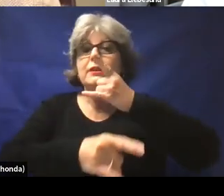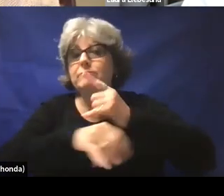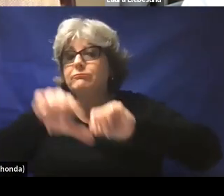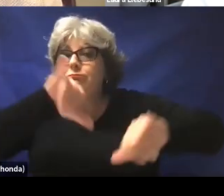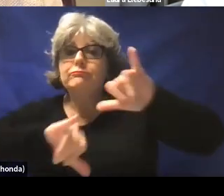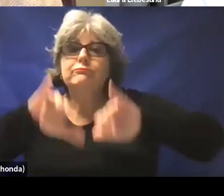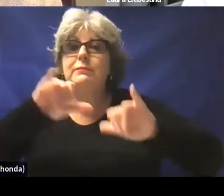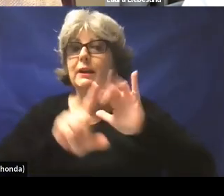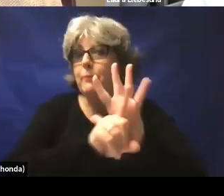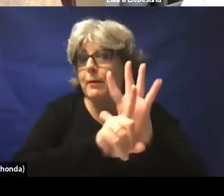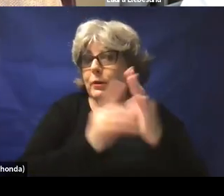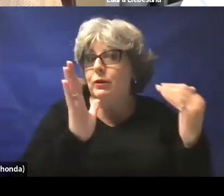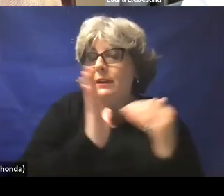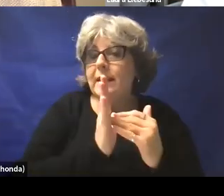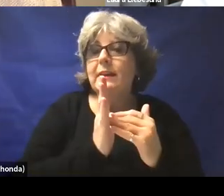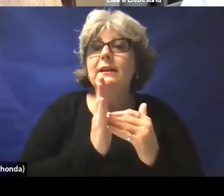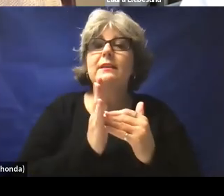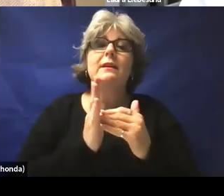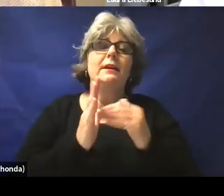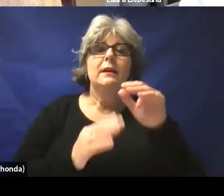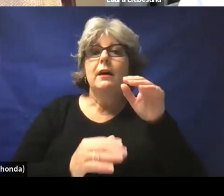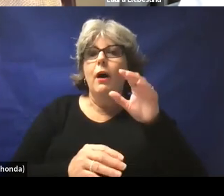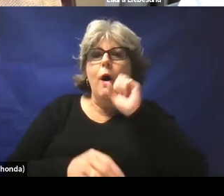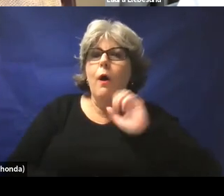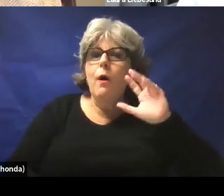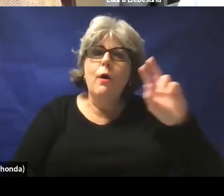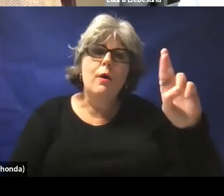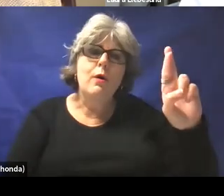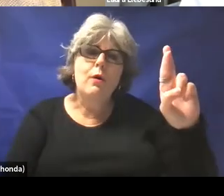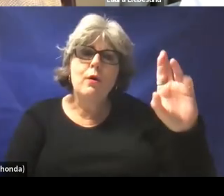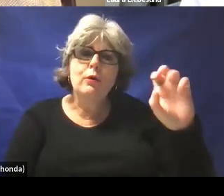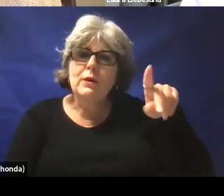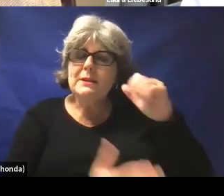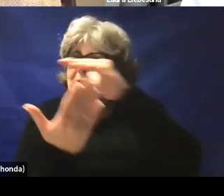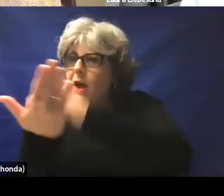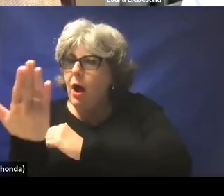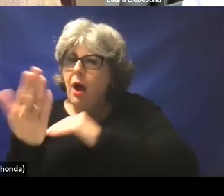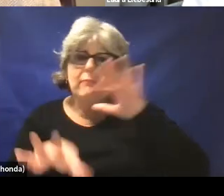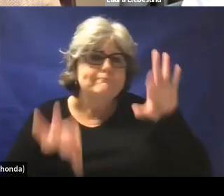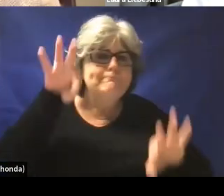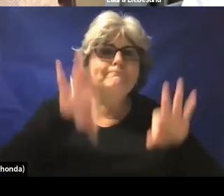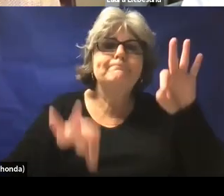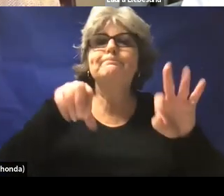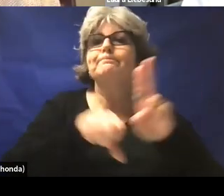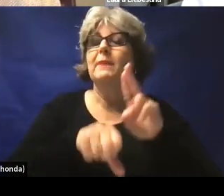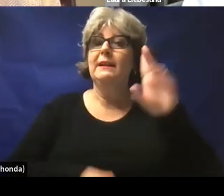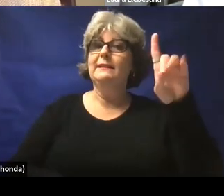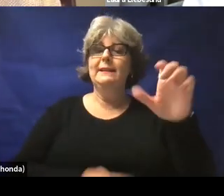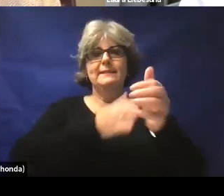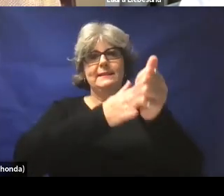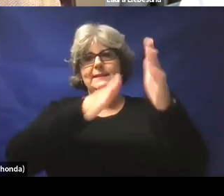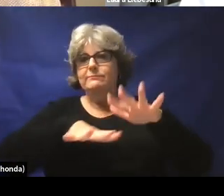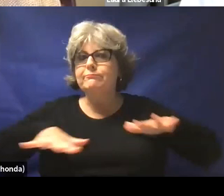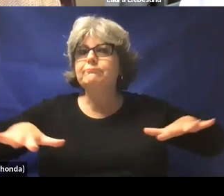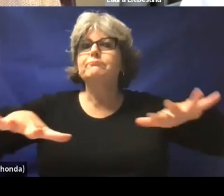into fashion, recovering lost recipes, and DC is really part of, in the forefront and a leader in